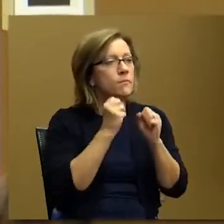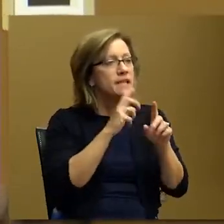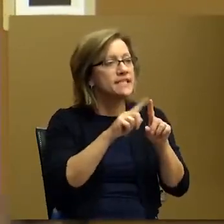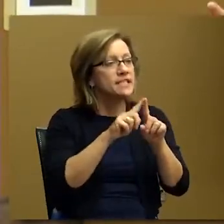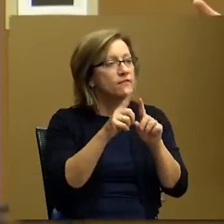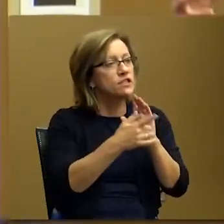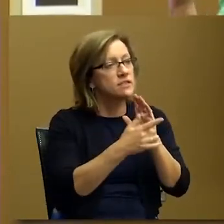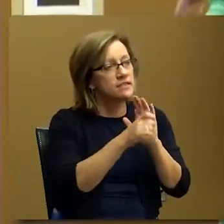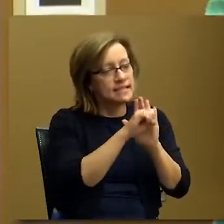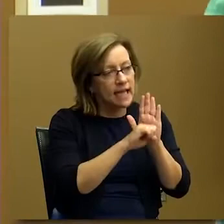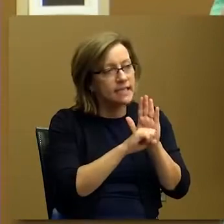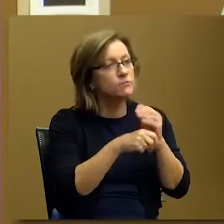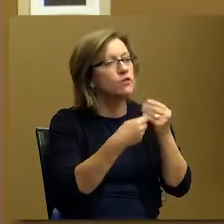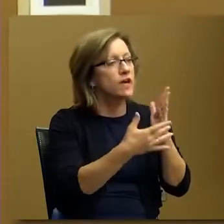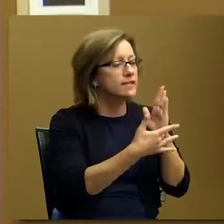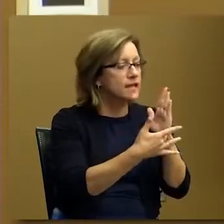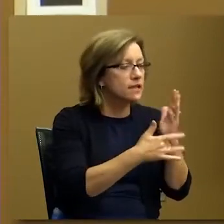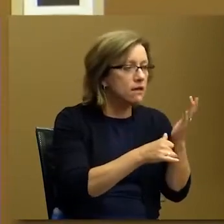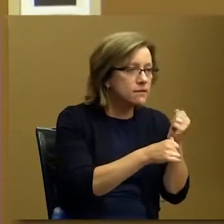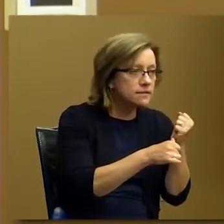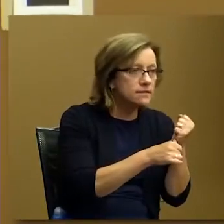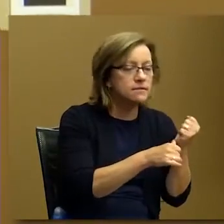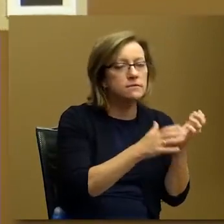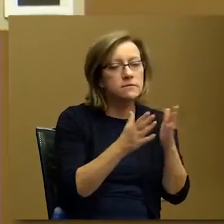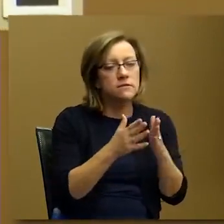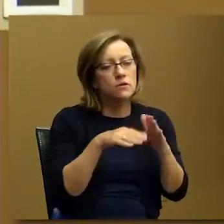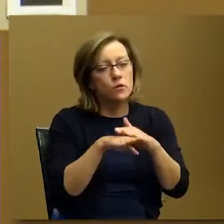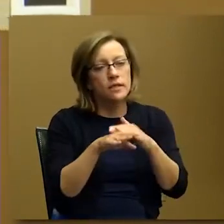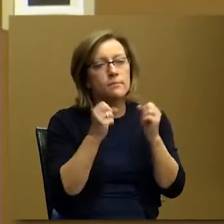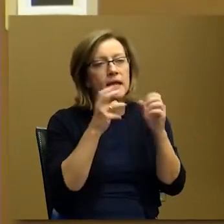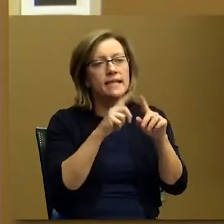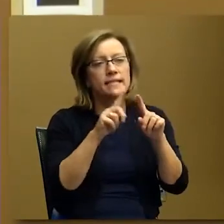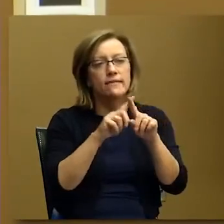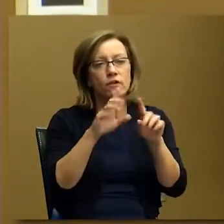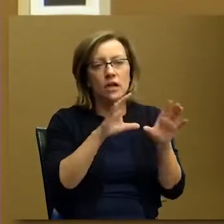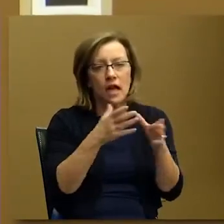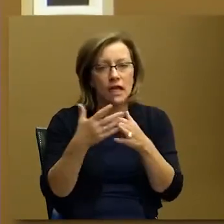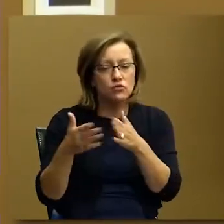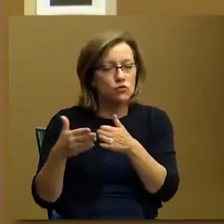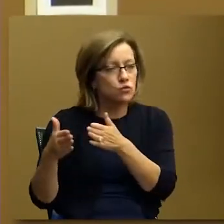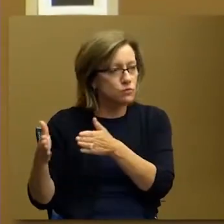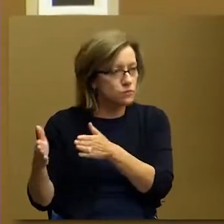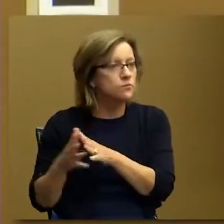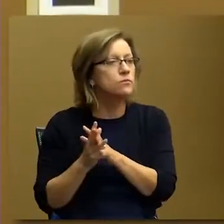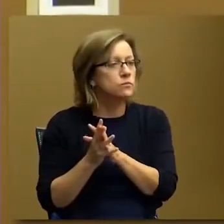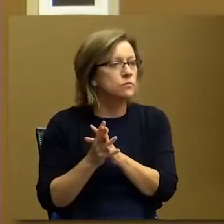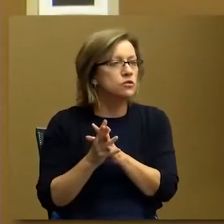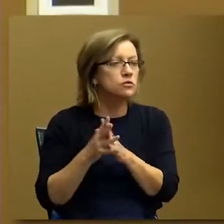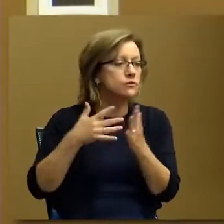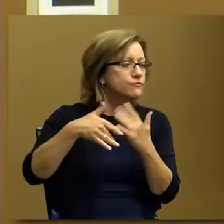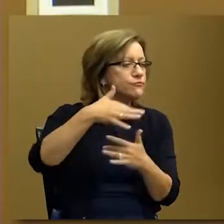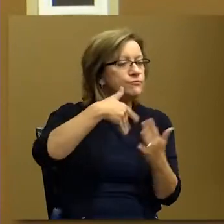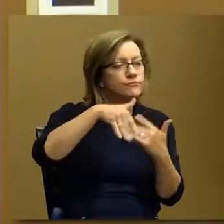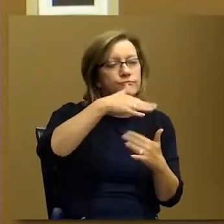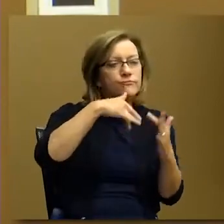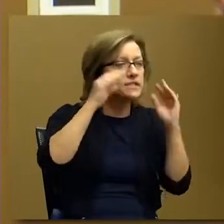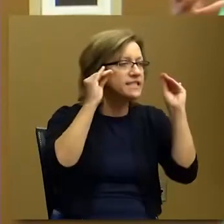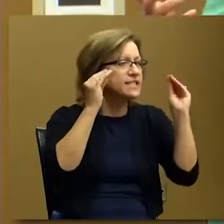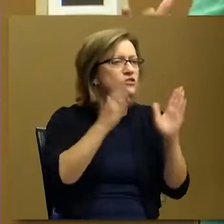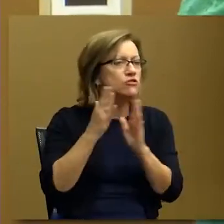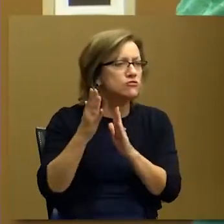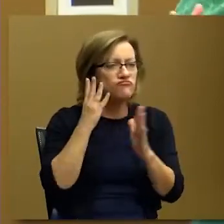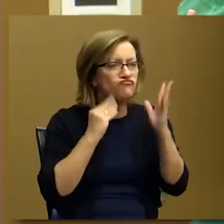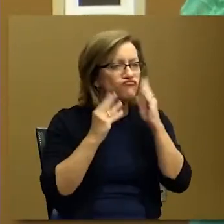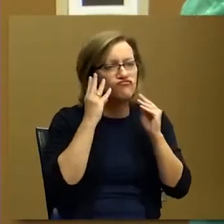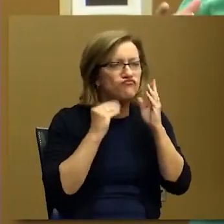technical assistance and going into lots of classrooms and just being around teachers. I've been